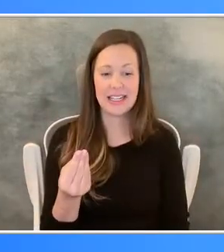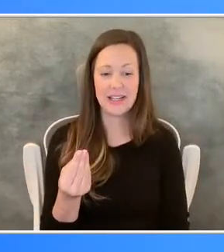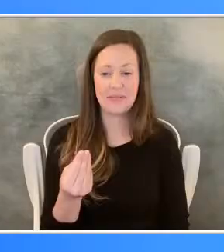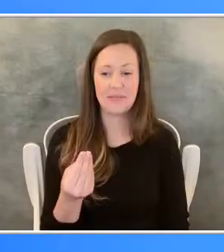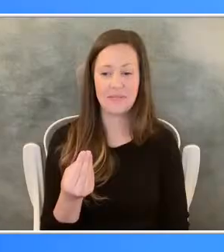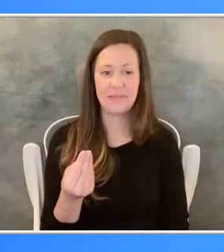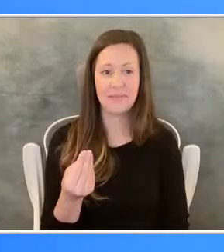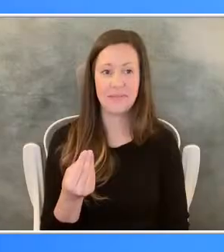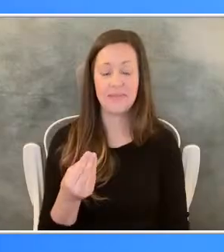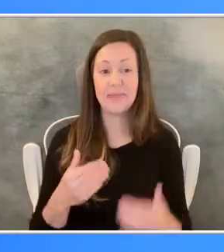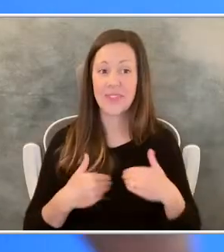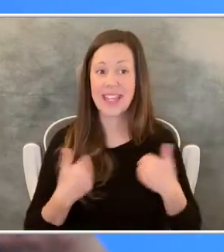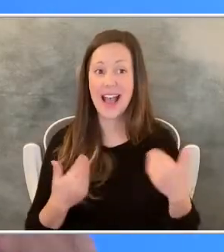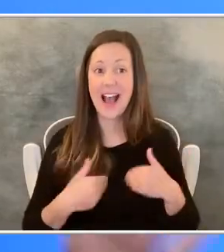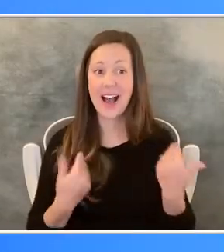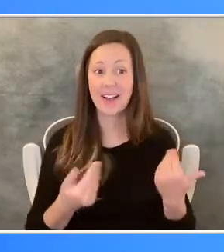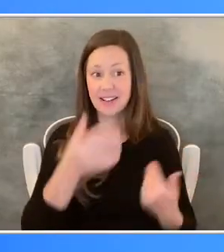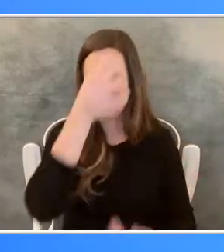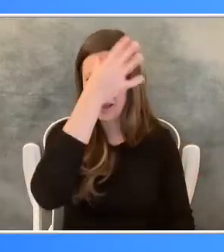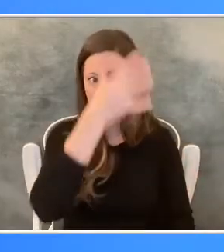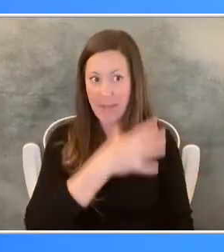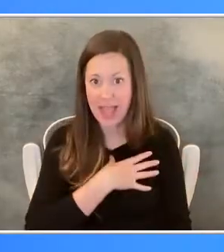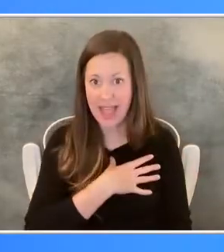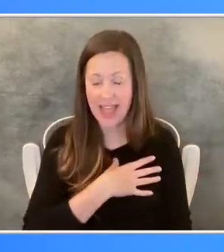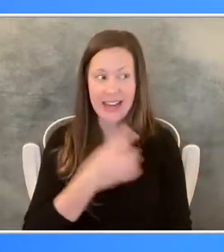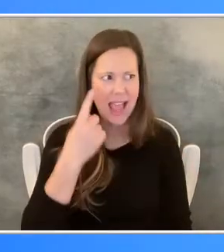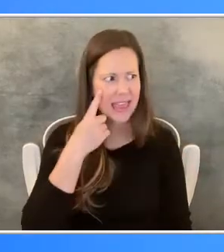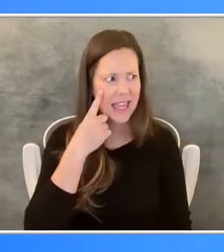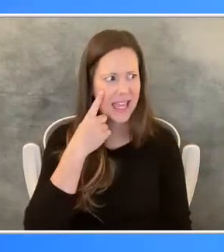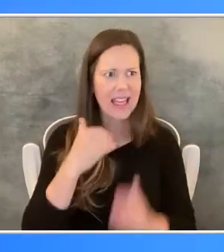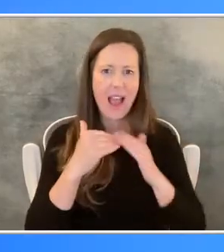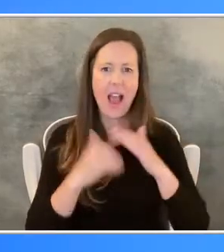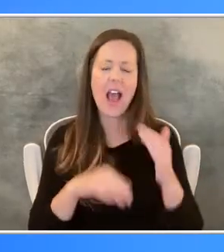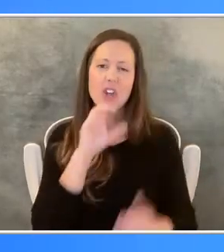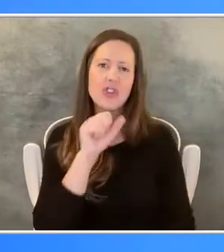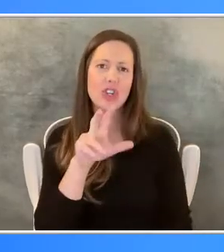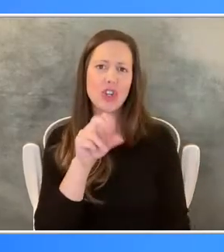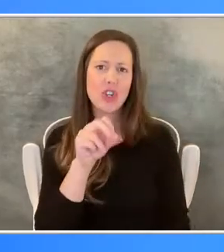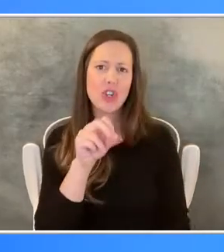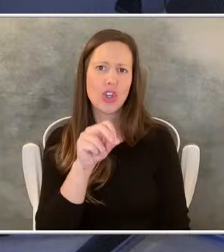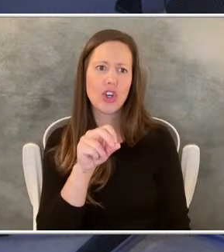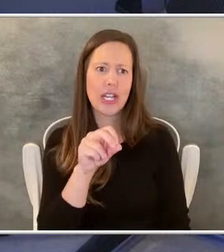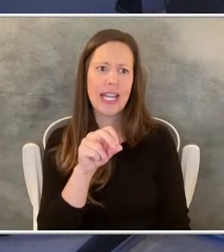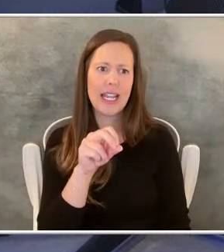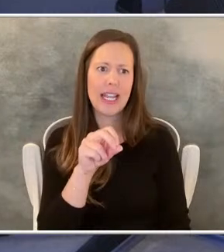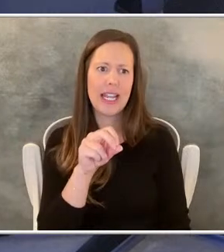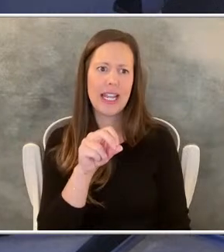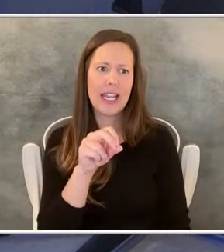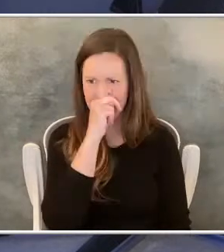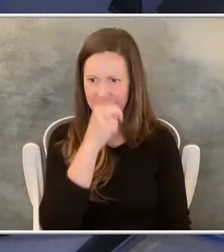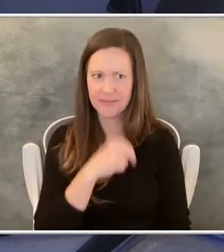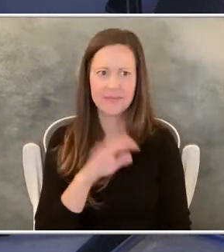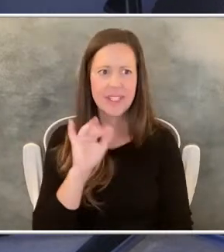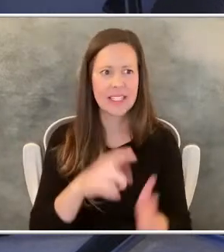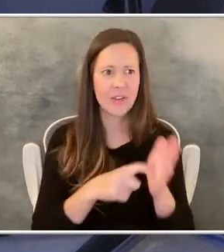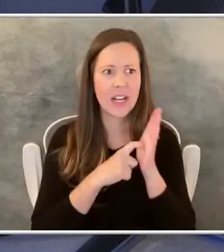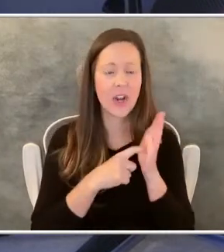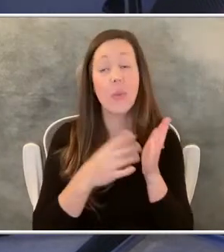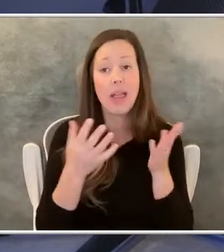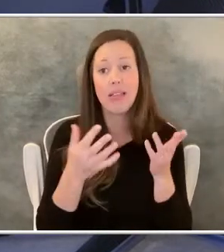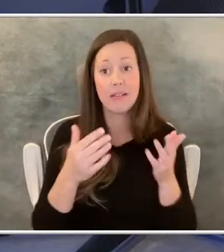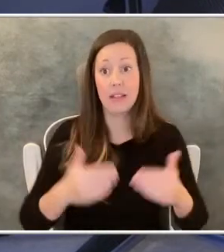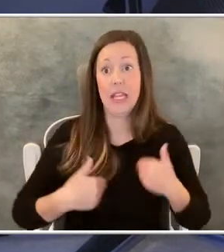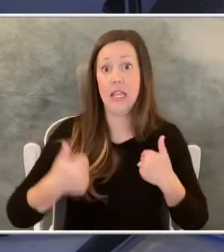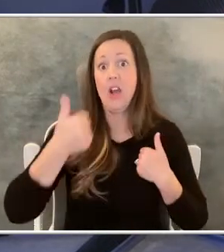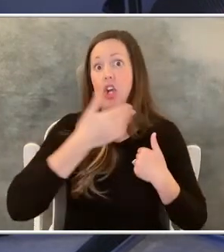young men is I think under 30. I think is that the criteria? Ideally, the younger the better. The younger the better, yes.